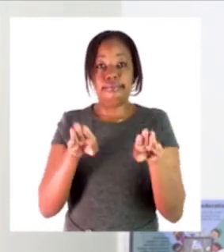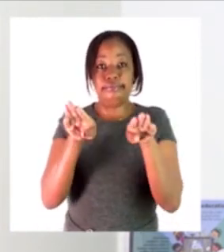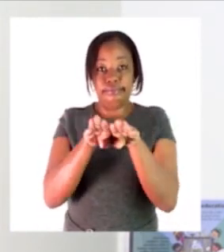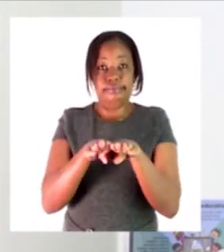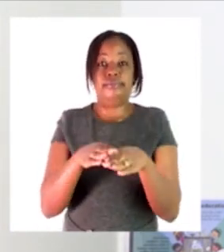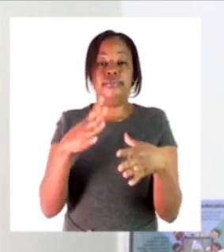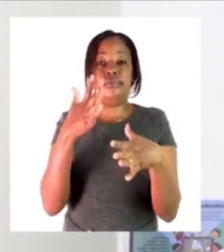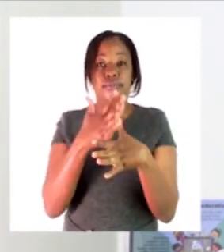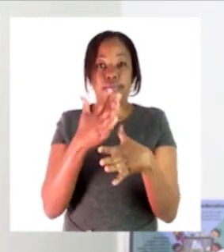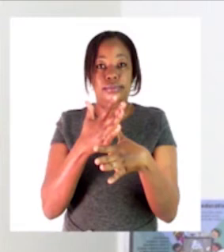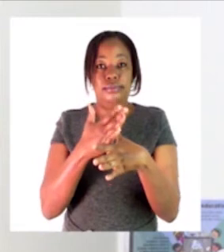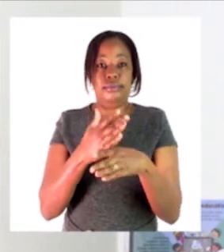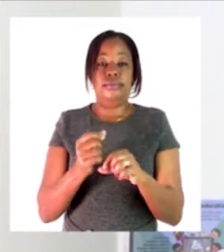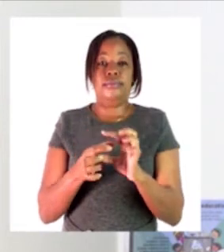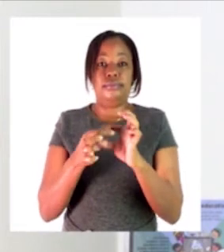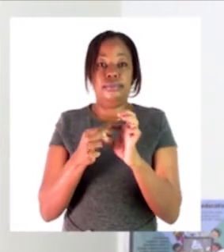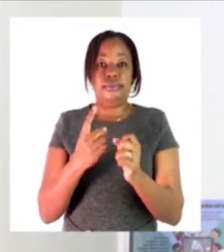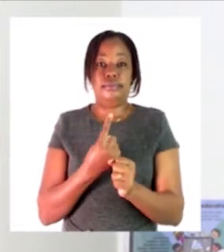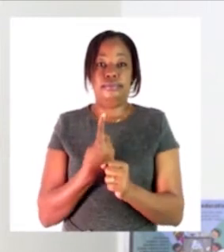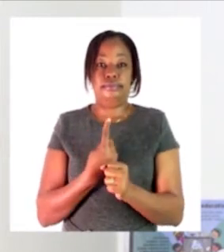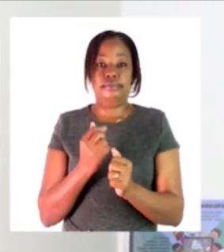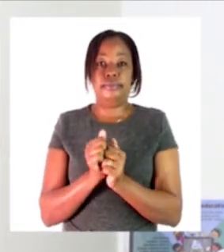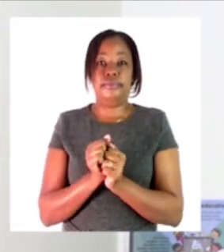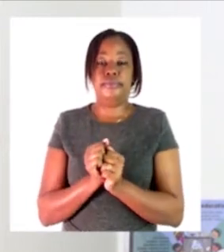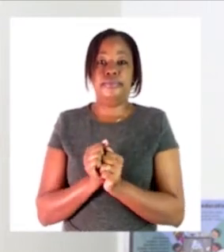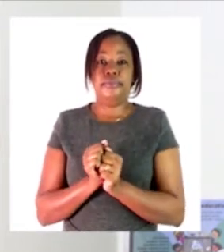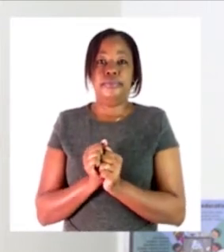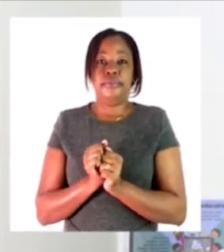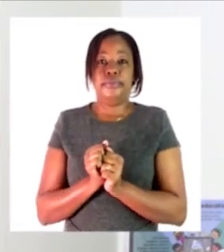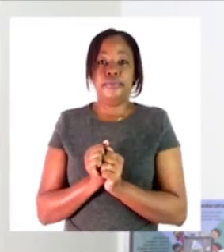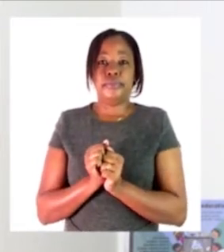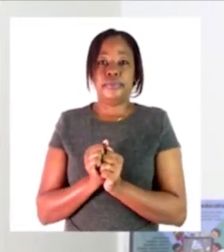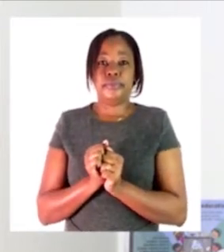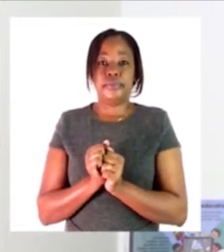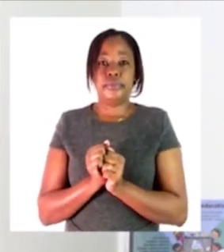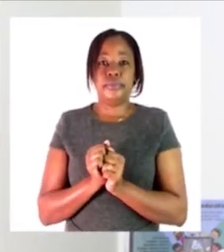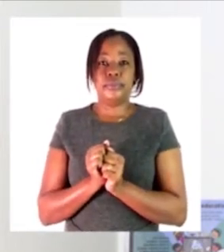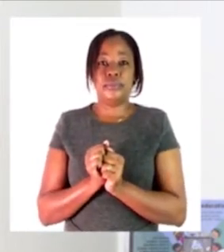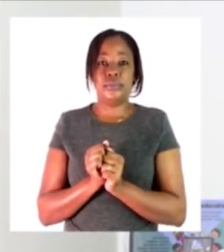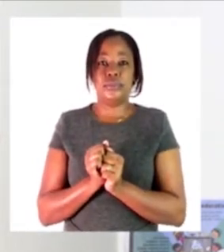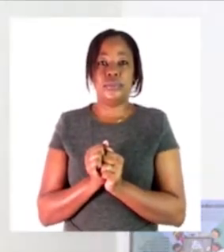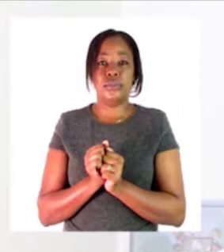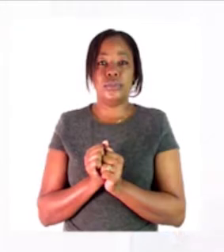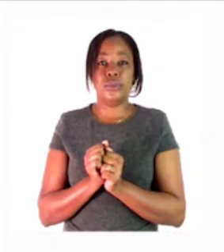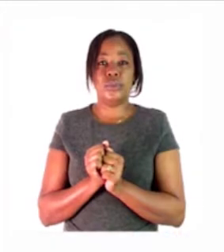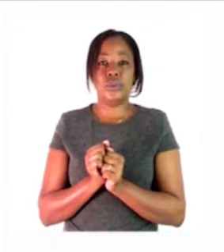them. So you are going to look at these three different objects which are drawn